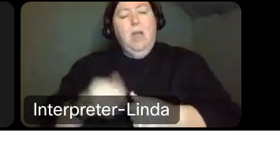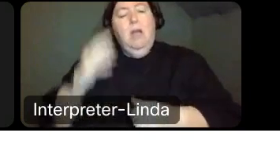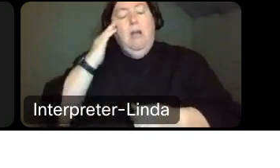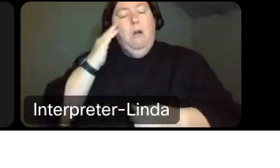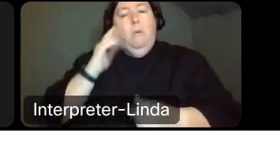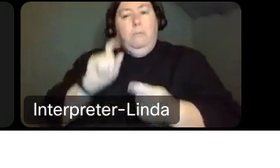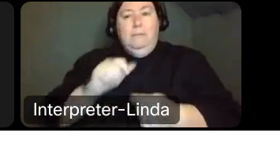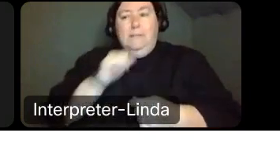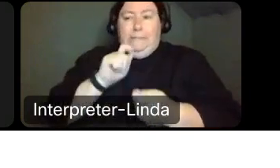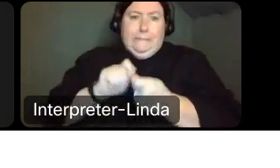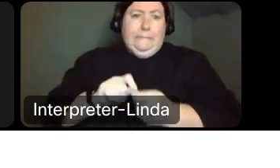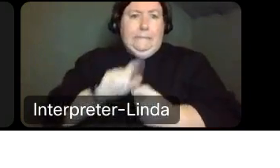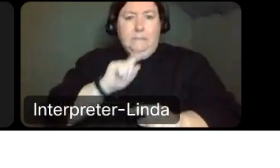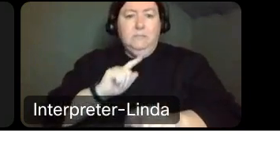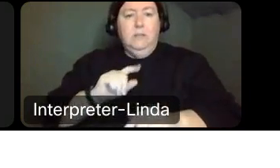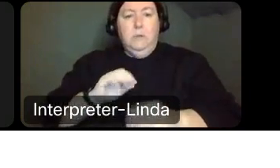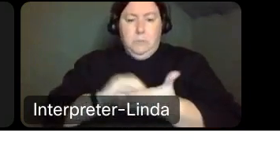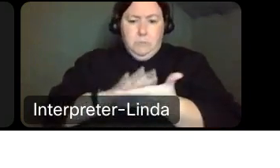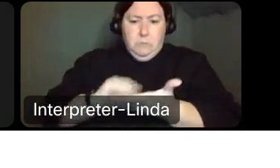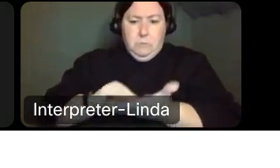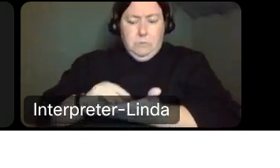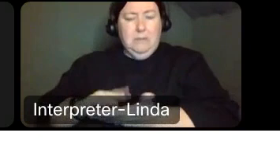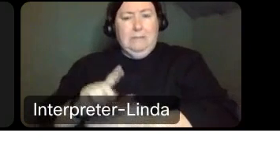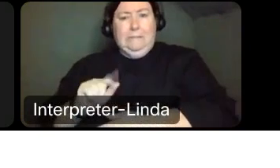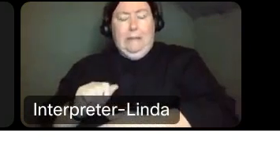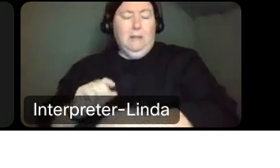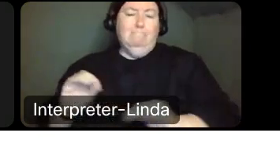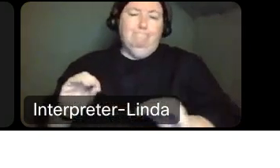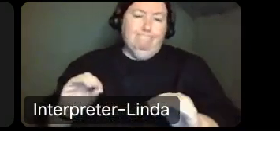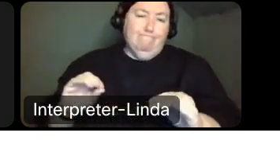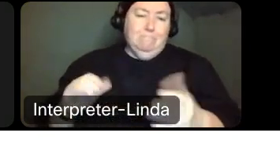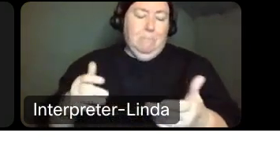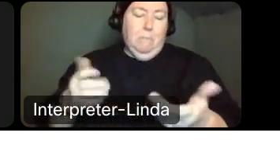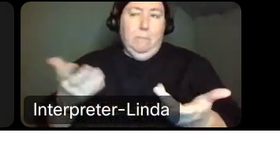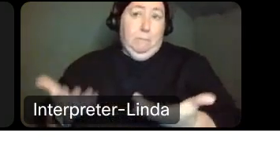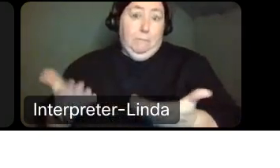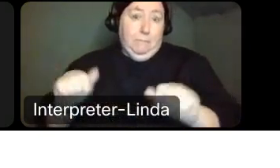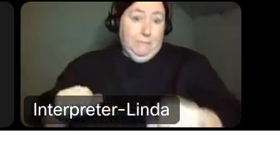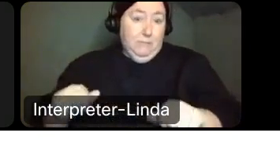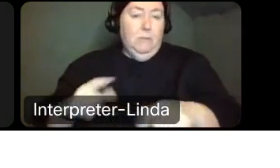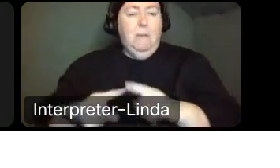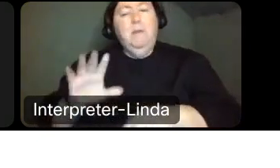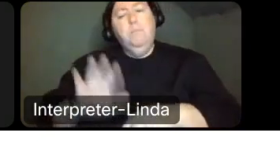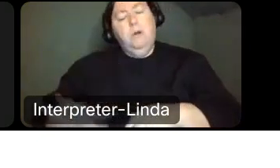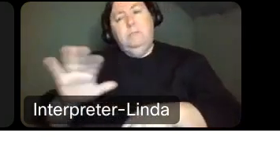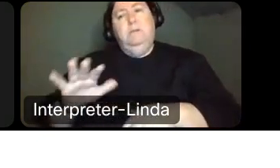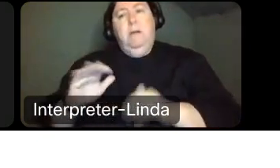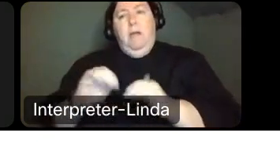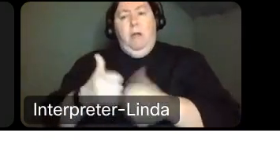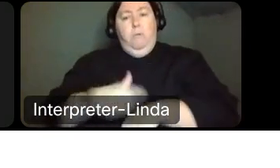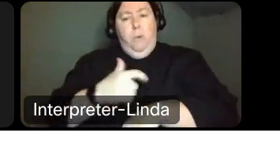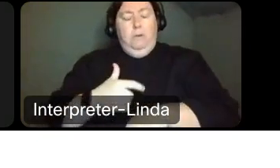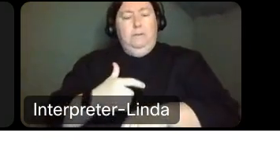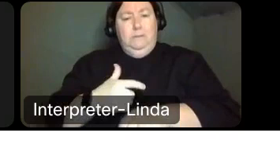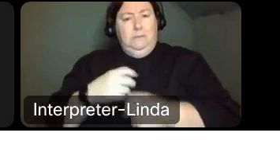approximation. It's not something that you're tracking and keeping data on potentially. But approximately how long has this been an issue? And that